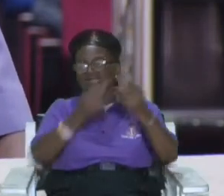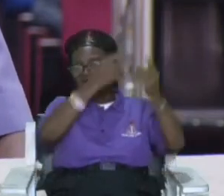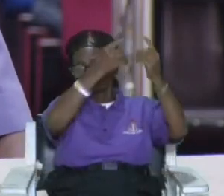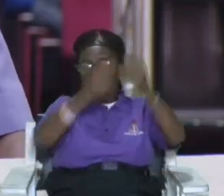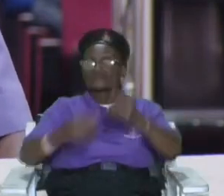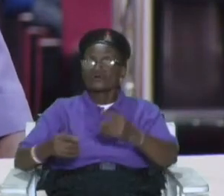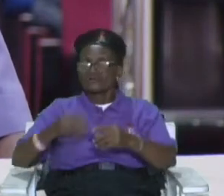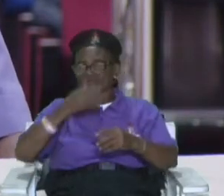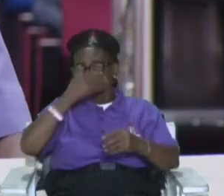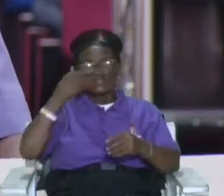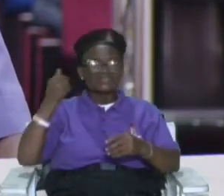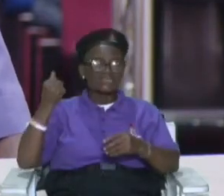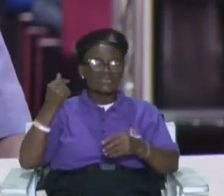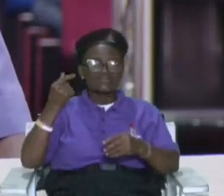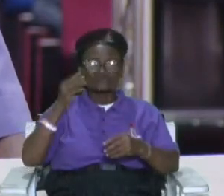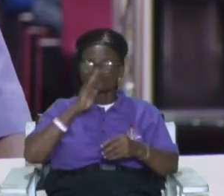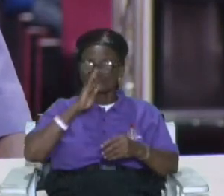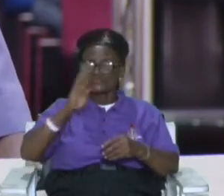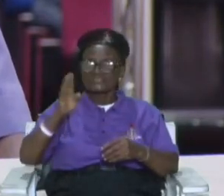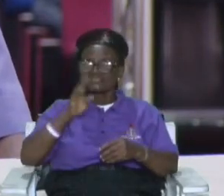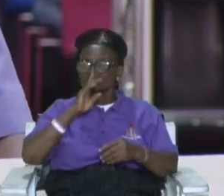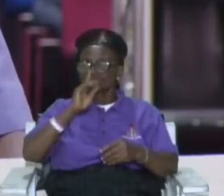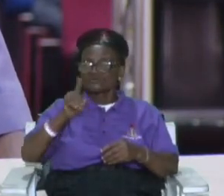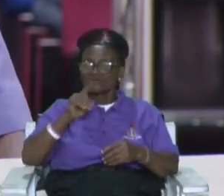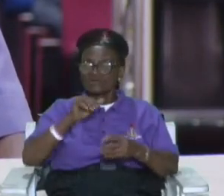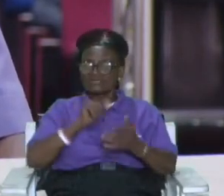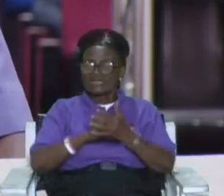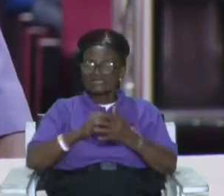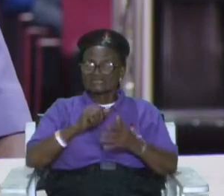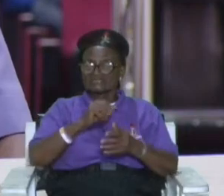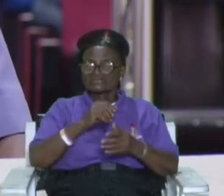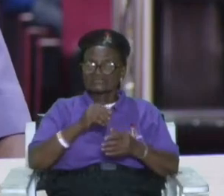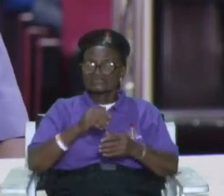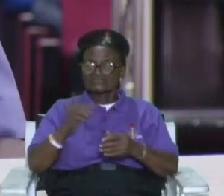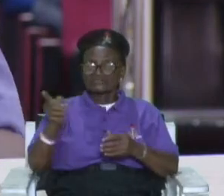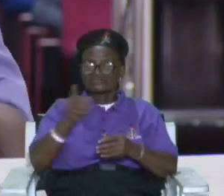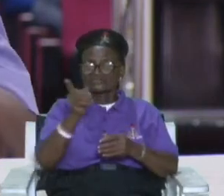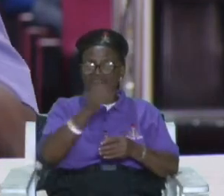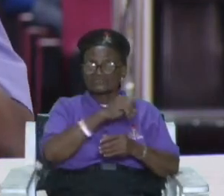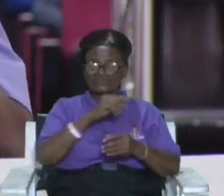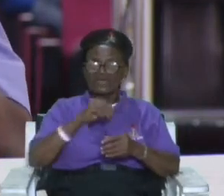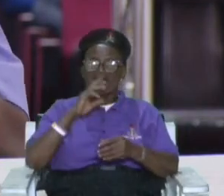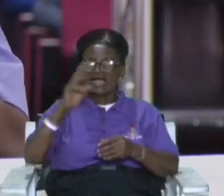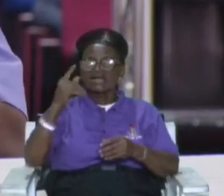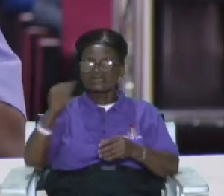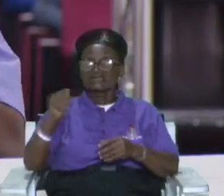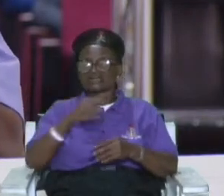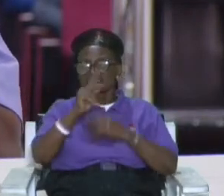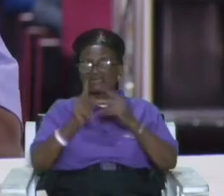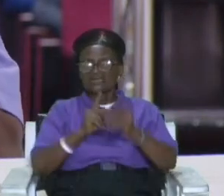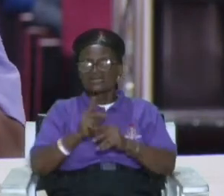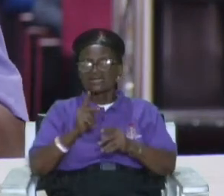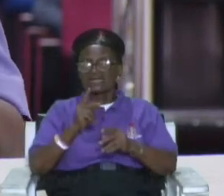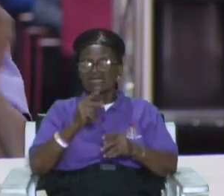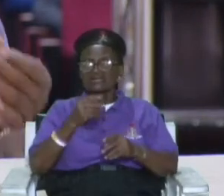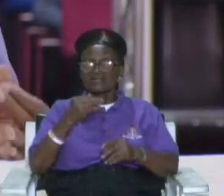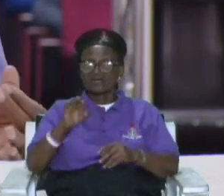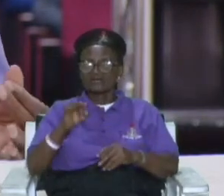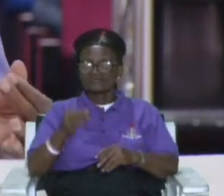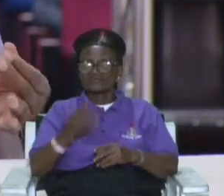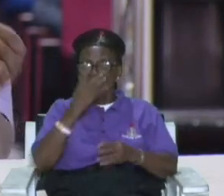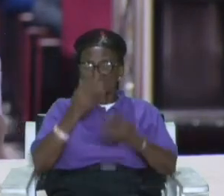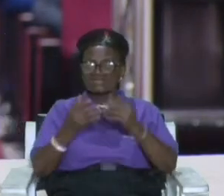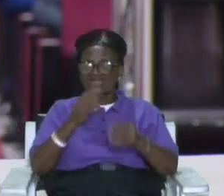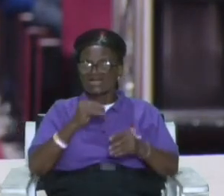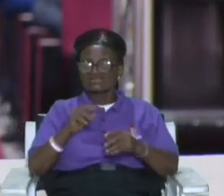you better be sure you are the kind of fire, are the kind of person that the fire of